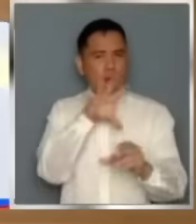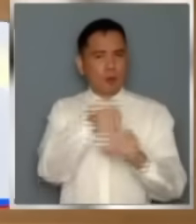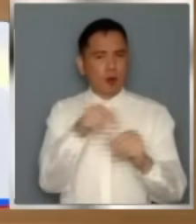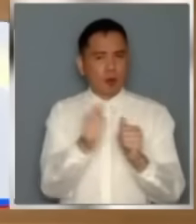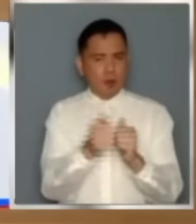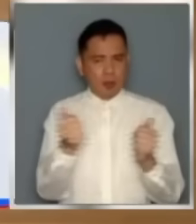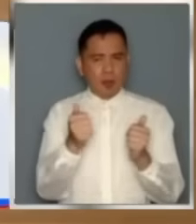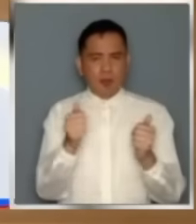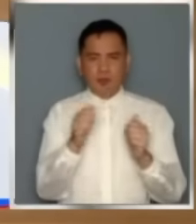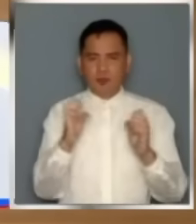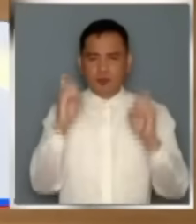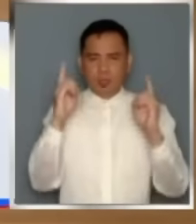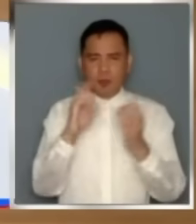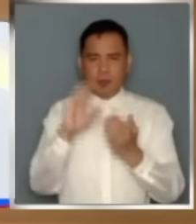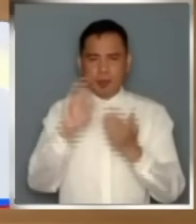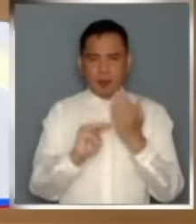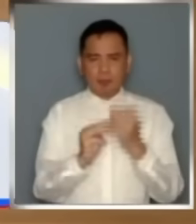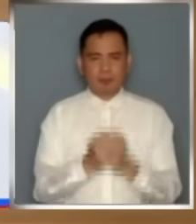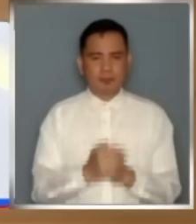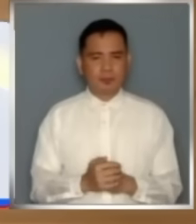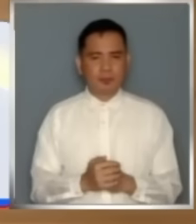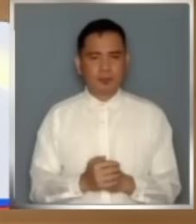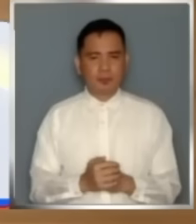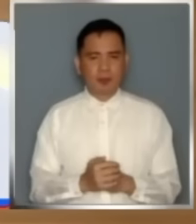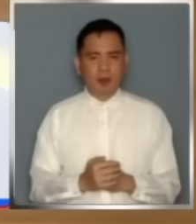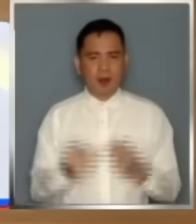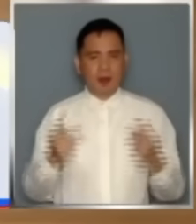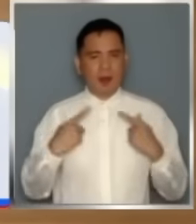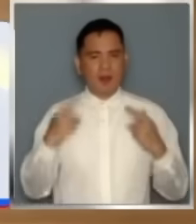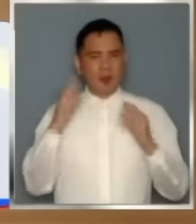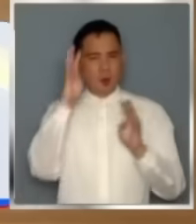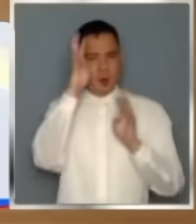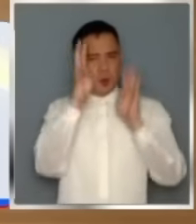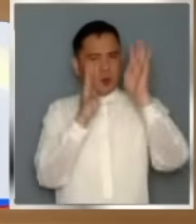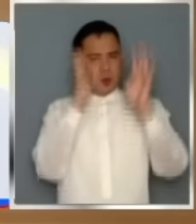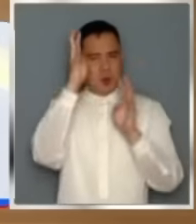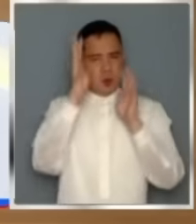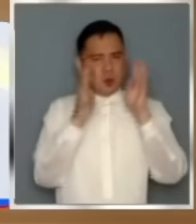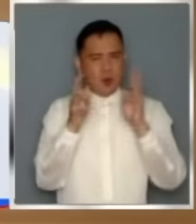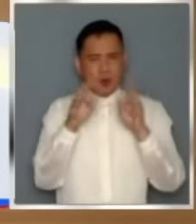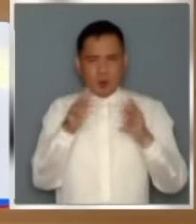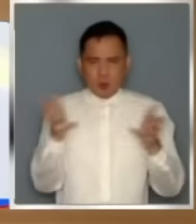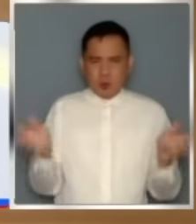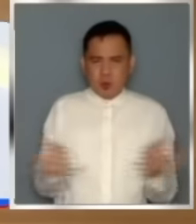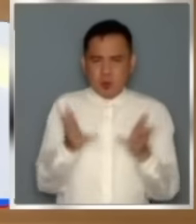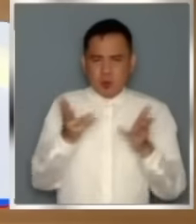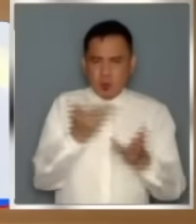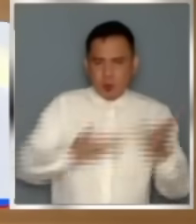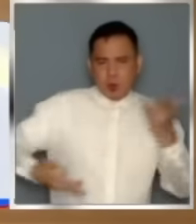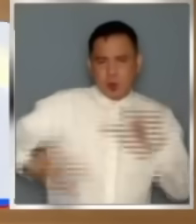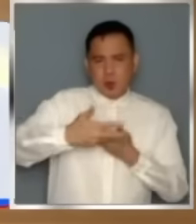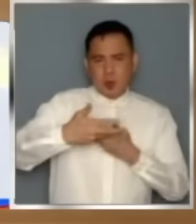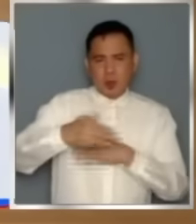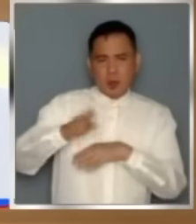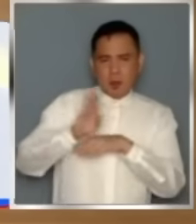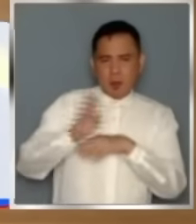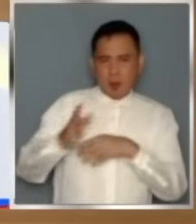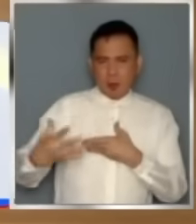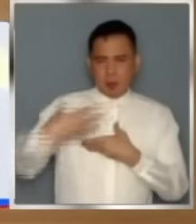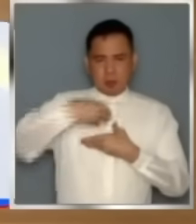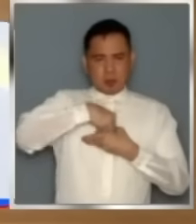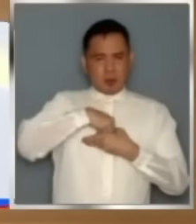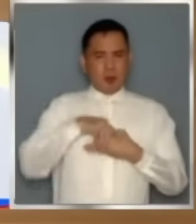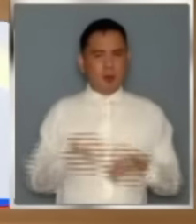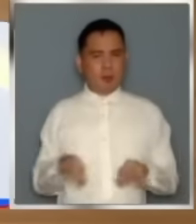A culture of innovation, working hand in glove with a culture of entrepreneurship, must be fostered. This